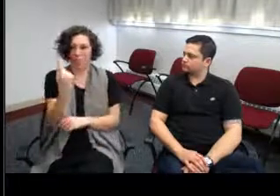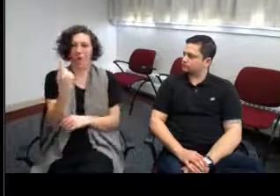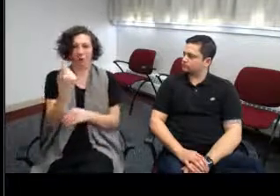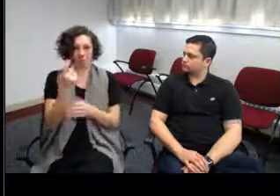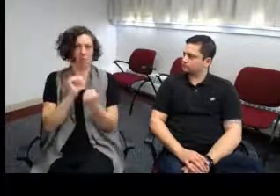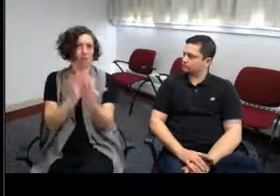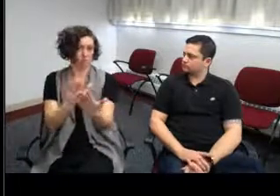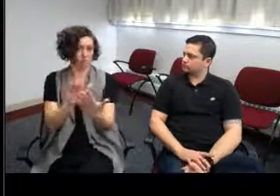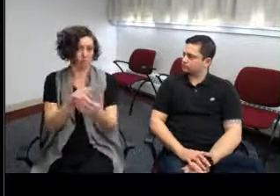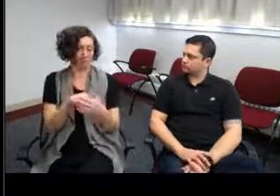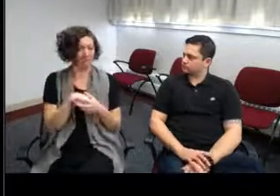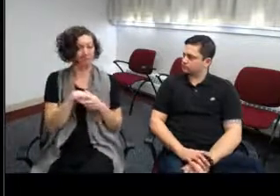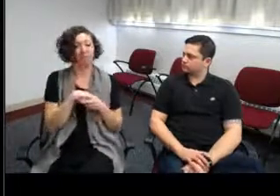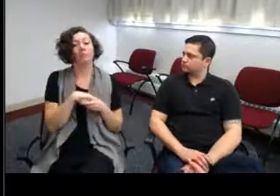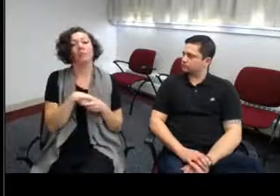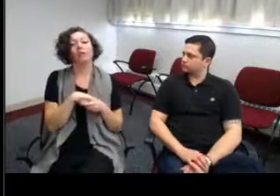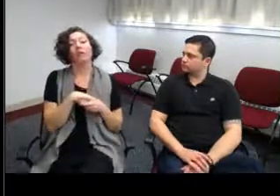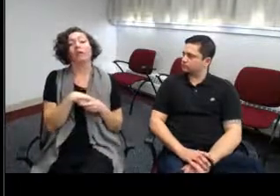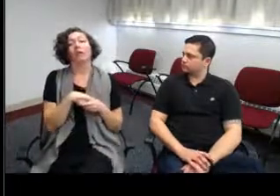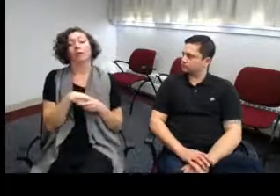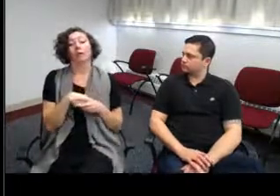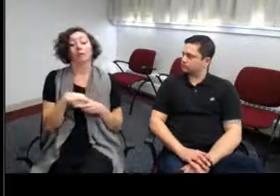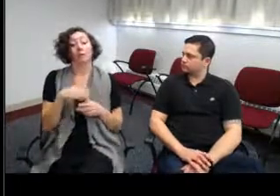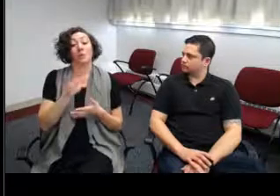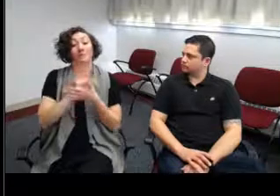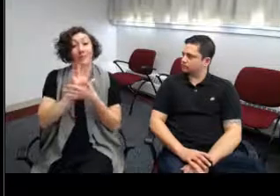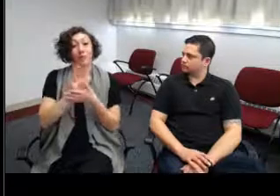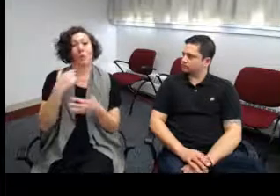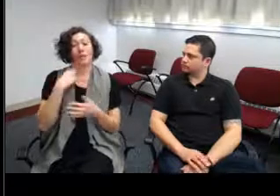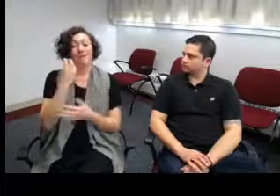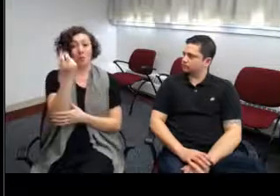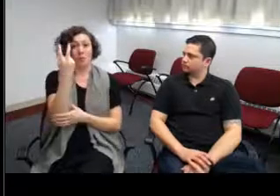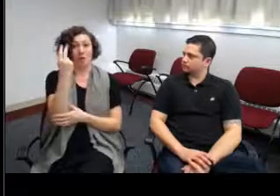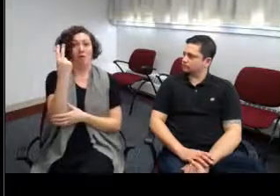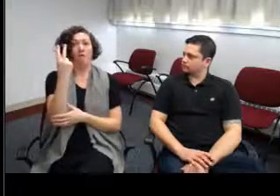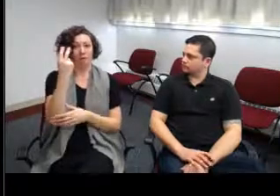this is incorporating all 7 principles into one approach.